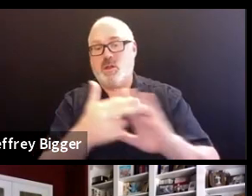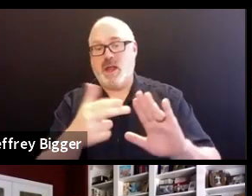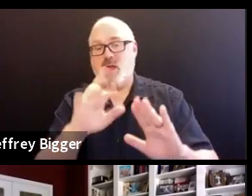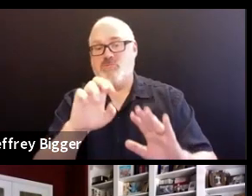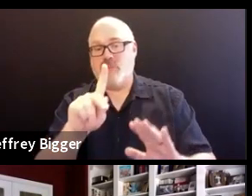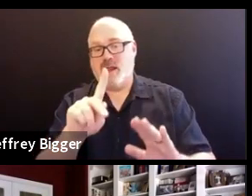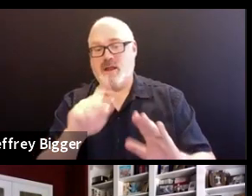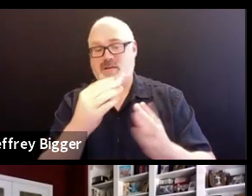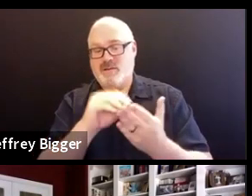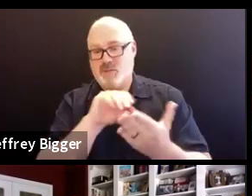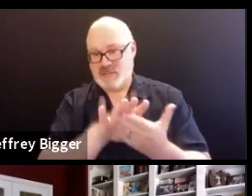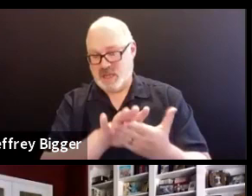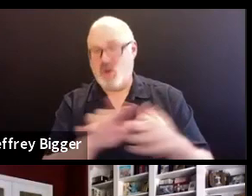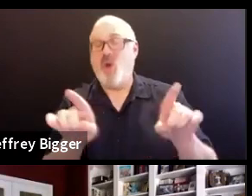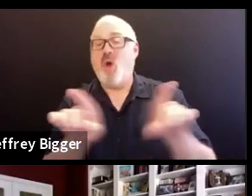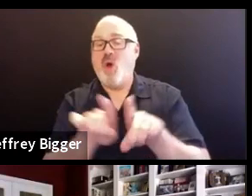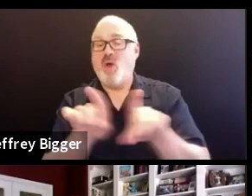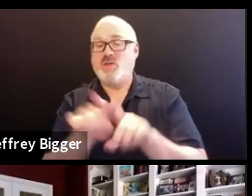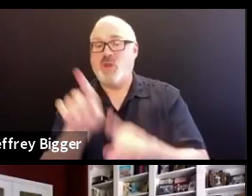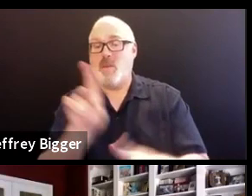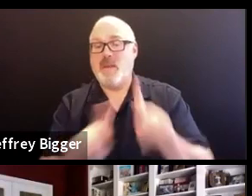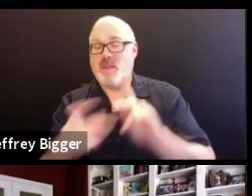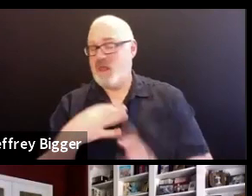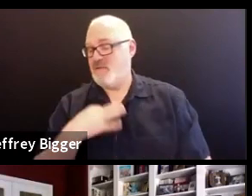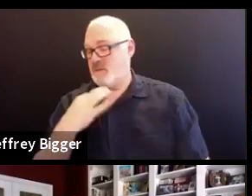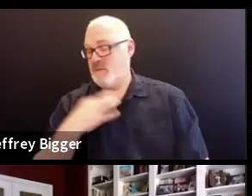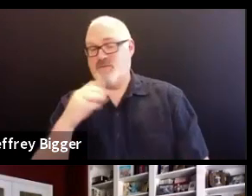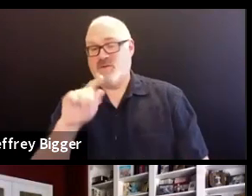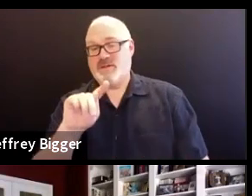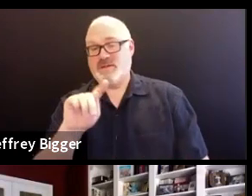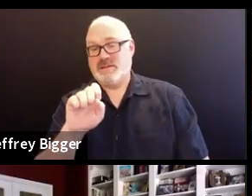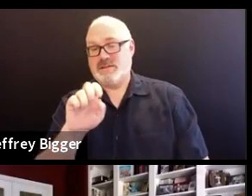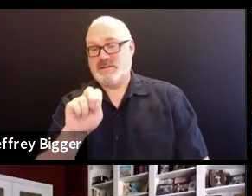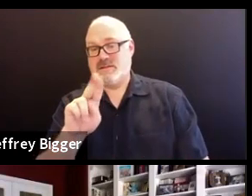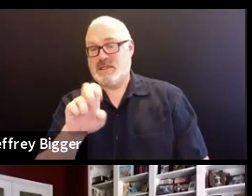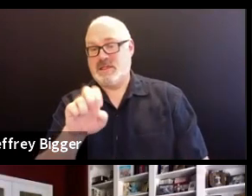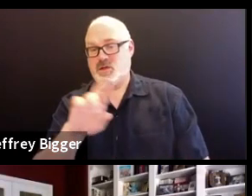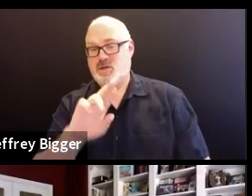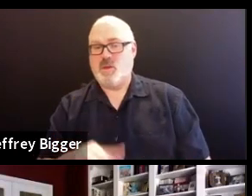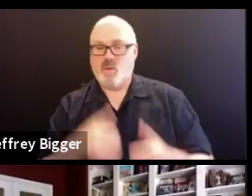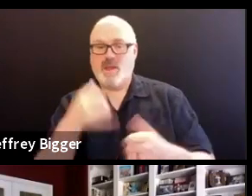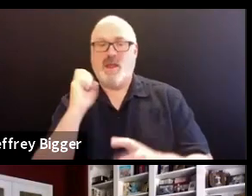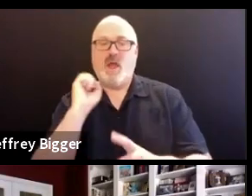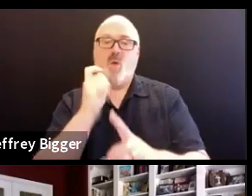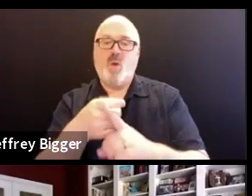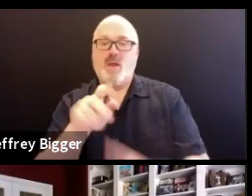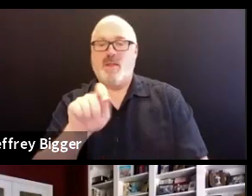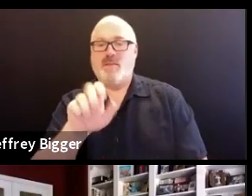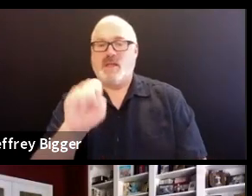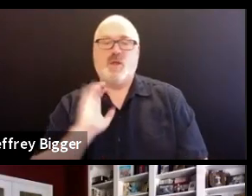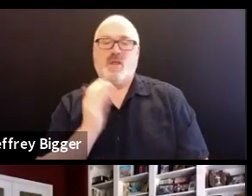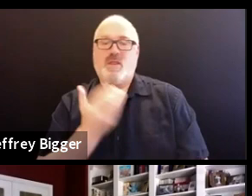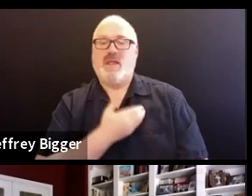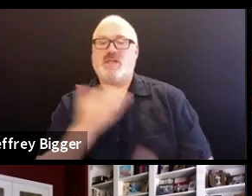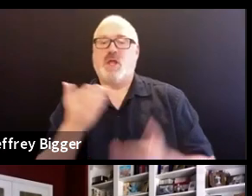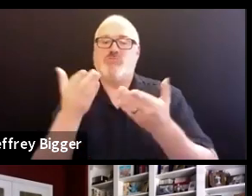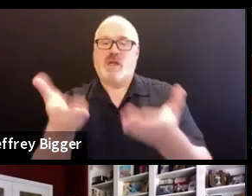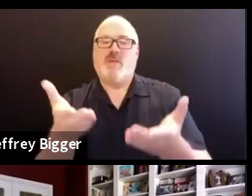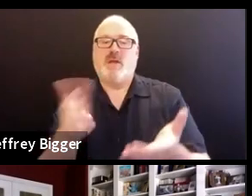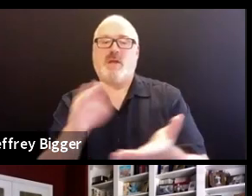listed at, as well as those who have applied for tenure, that they be awarded tenure. And that's the recommendation from Academic